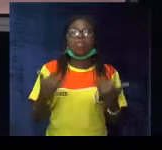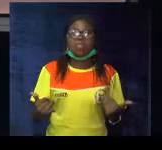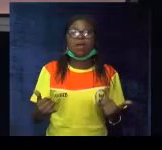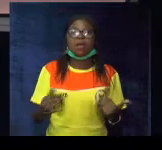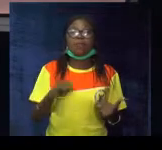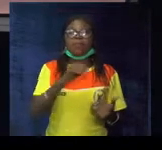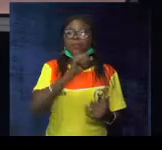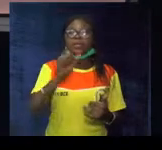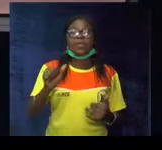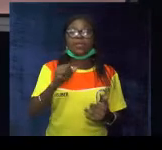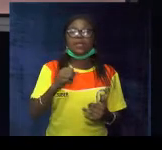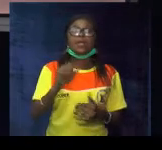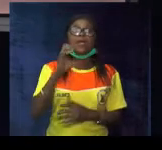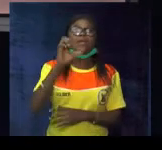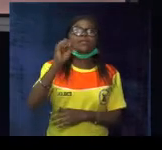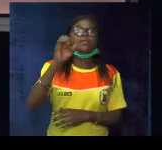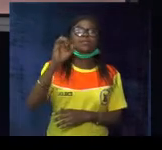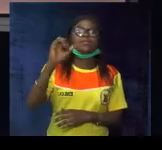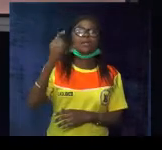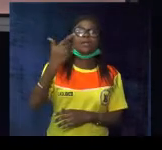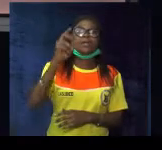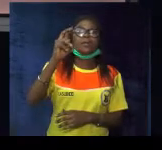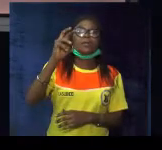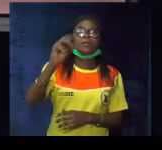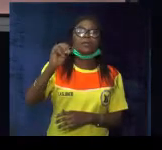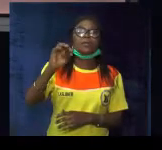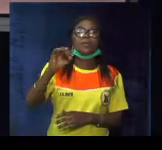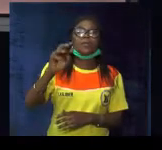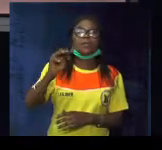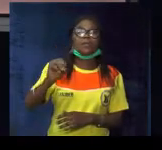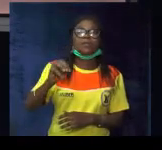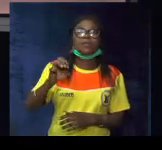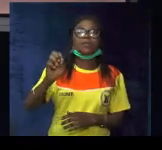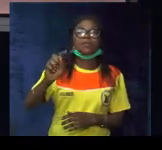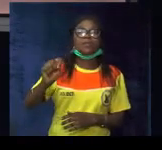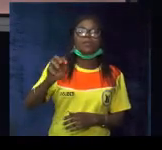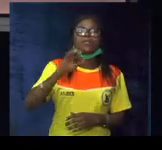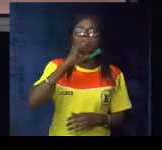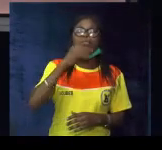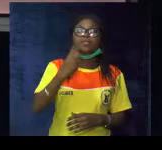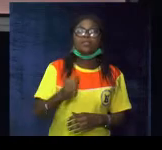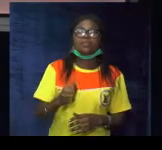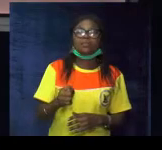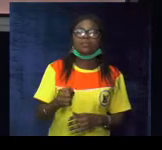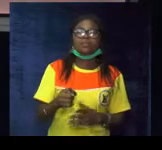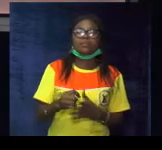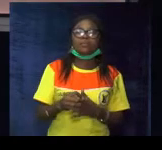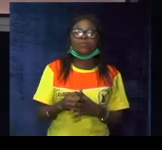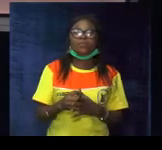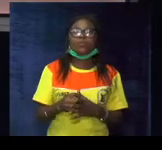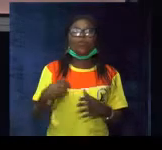Now, a segment is a closed shape. Okay, this is what we call a segment. Okay, let's talk about